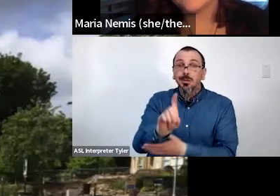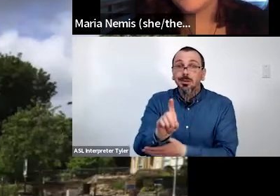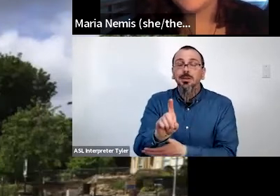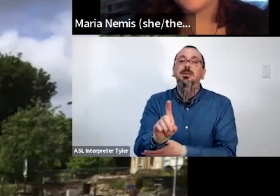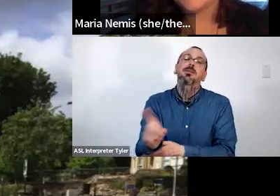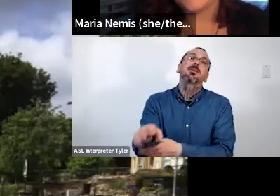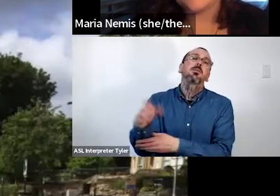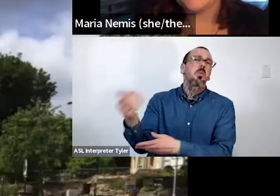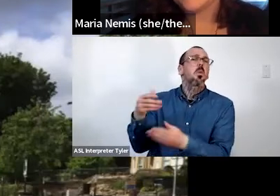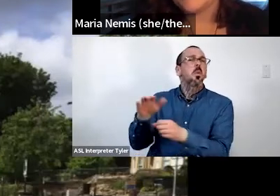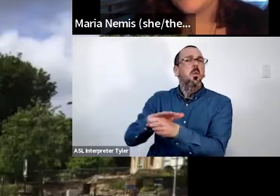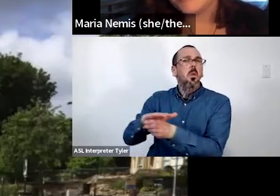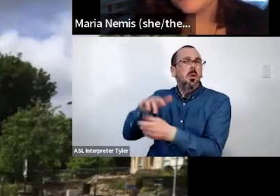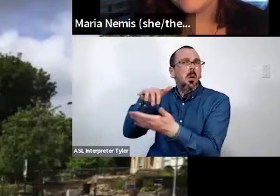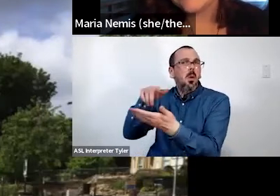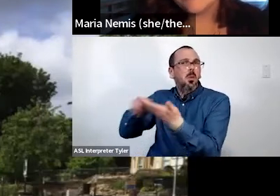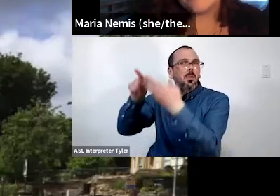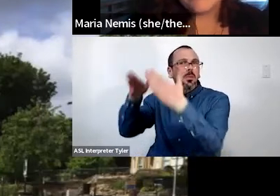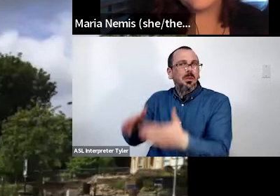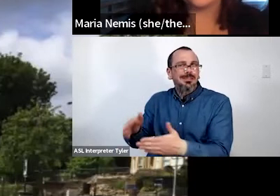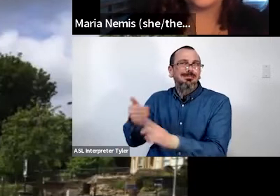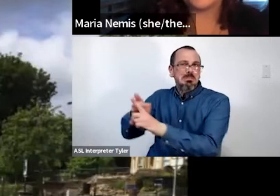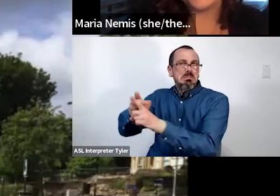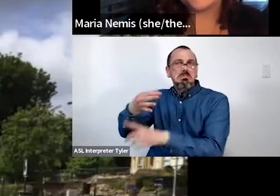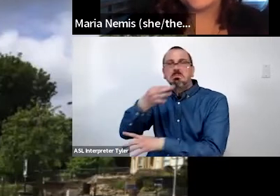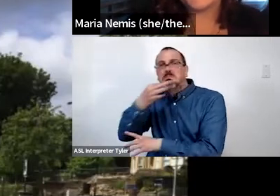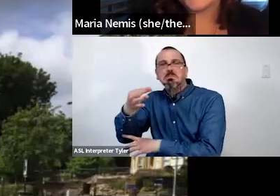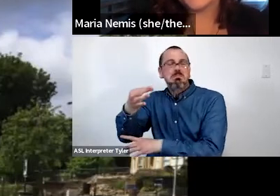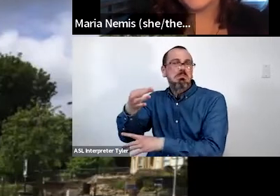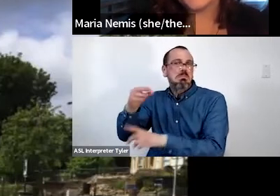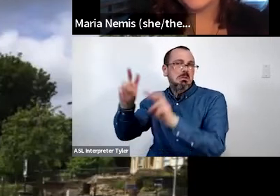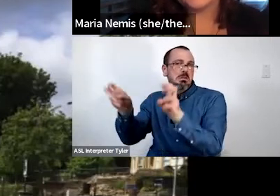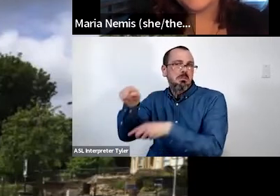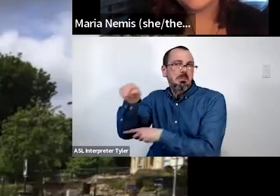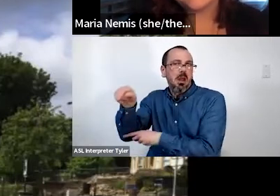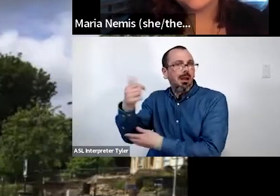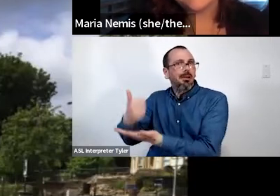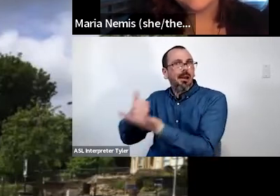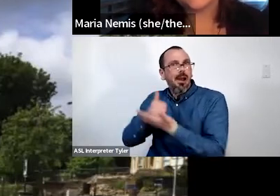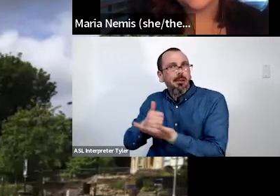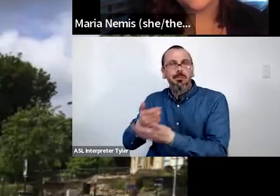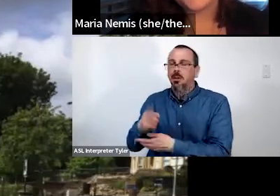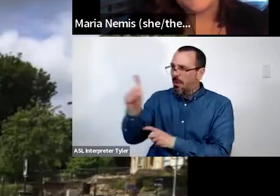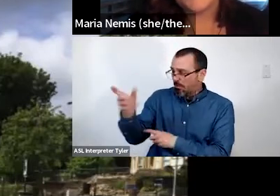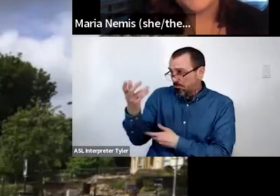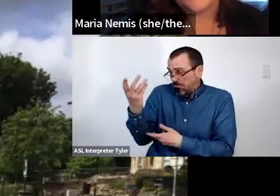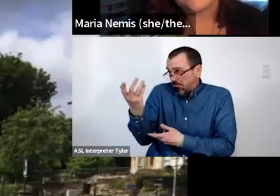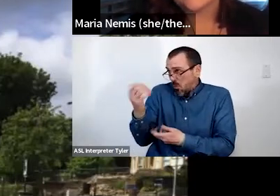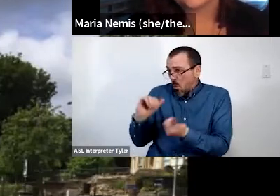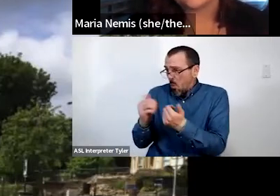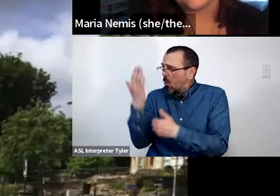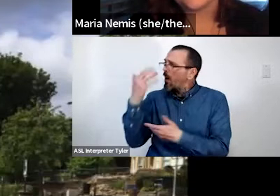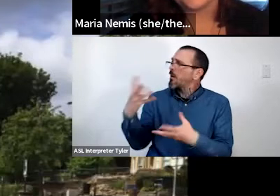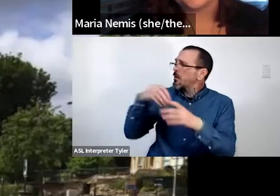in 2SLGBTQIA+ populations. And he said that my reasoning for wanting to include it made sense. So then I just made sure to